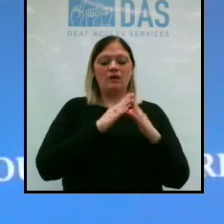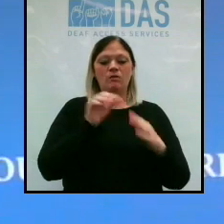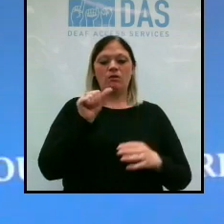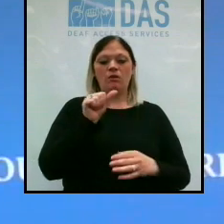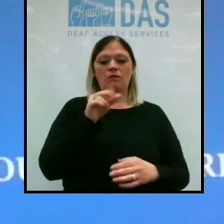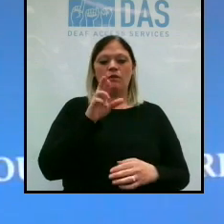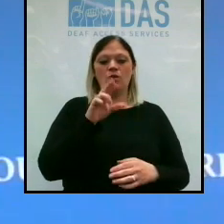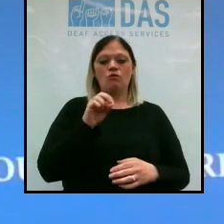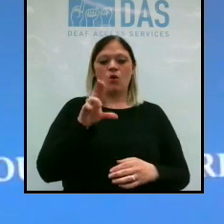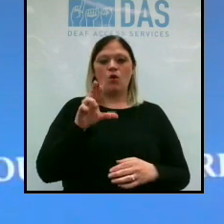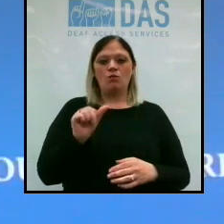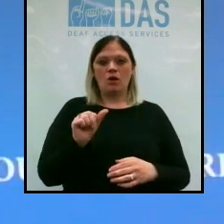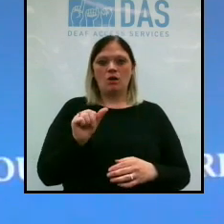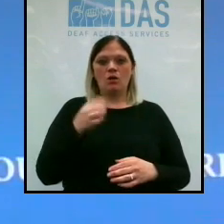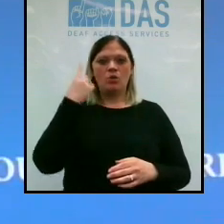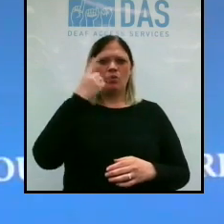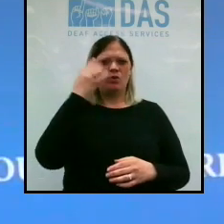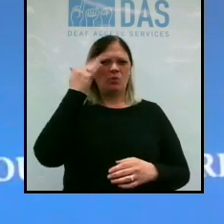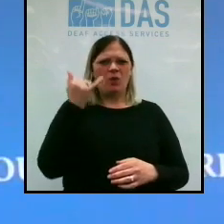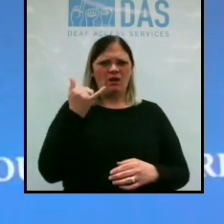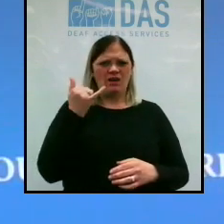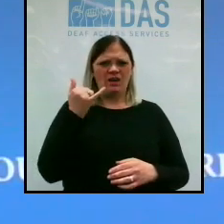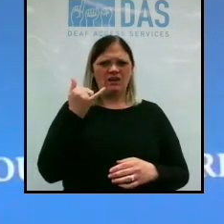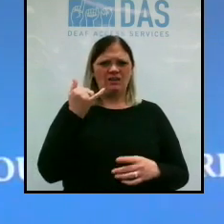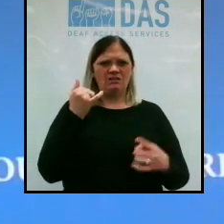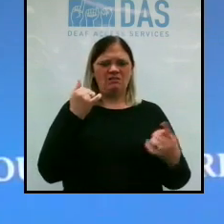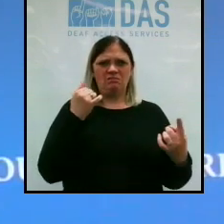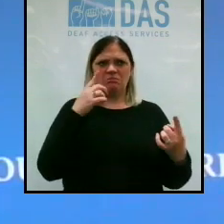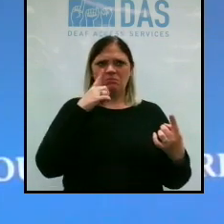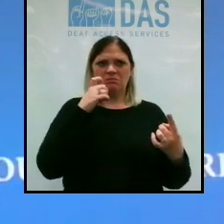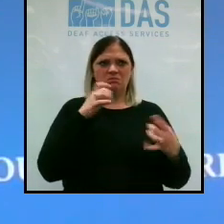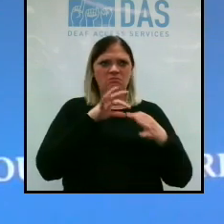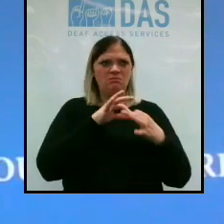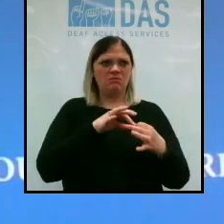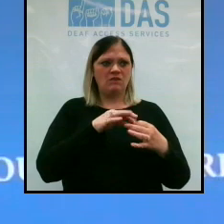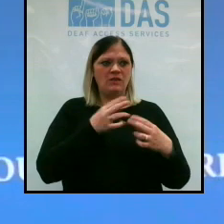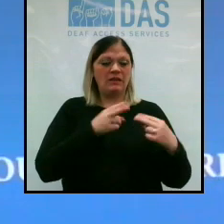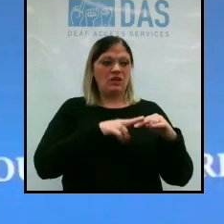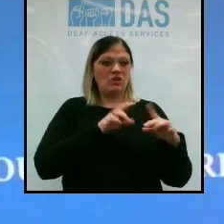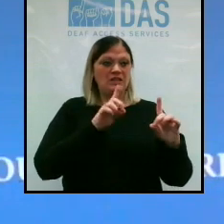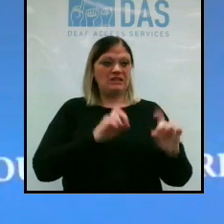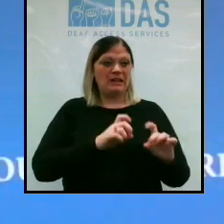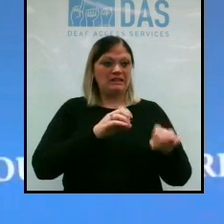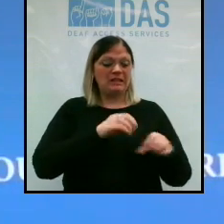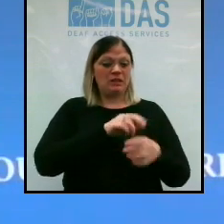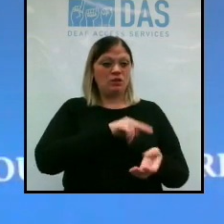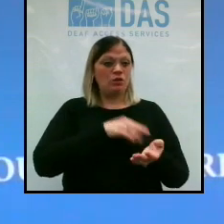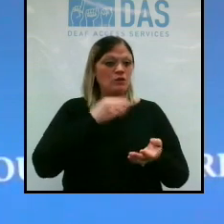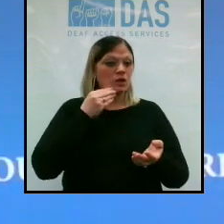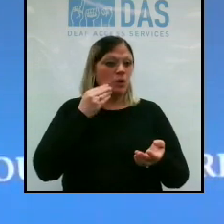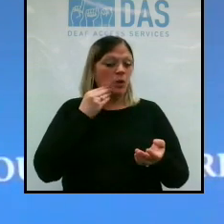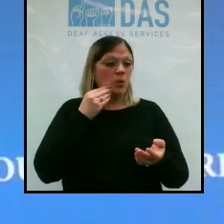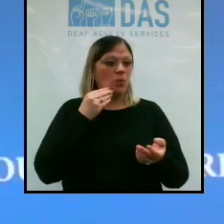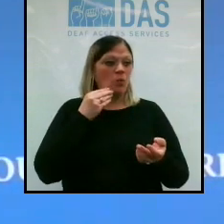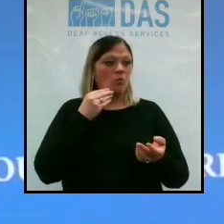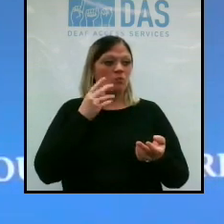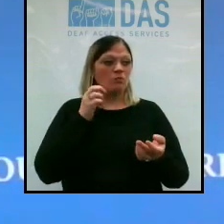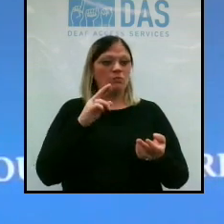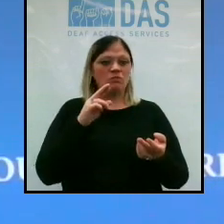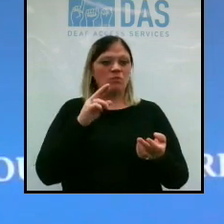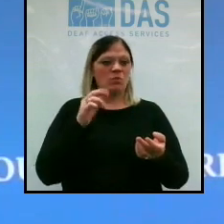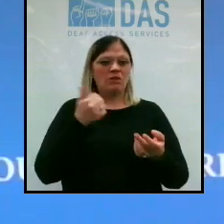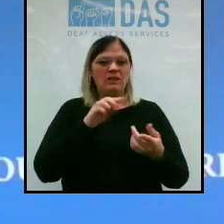week, and we're wondering why that is. Is that due to increased testing in nursing homes, and if that's the case, any in